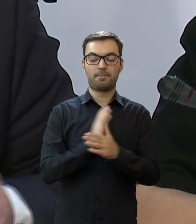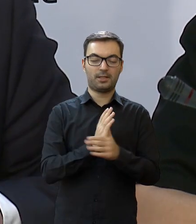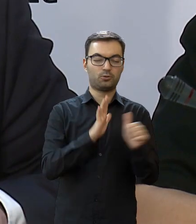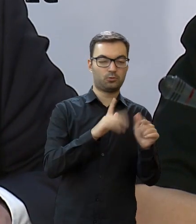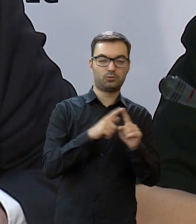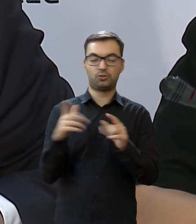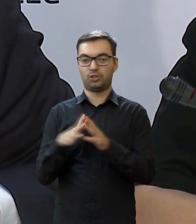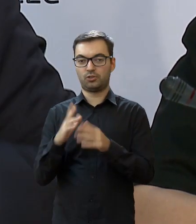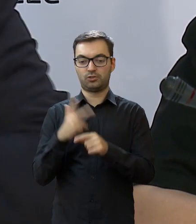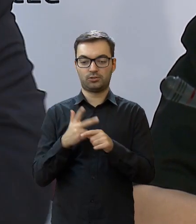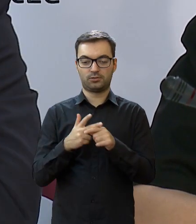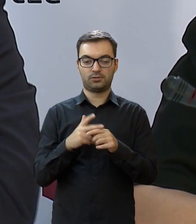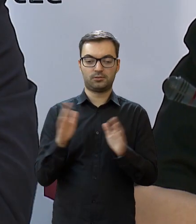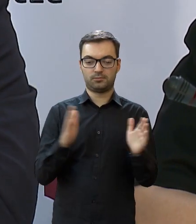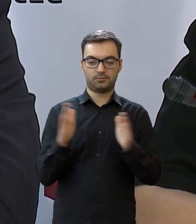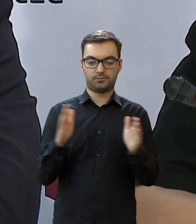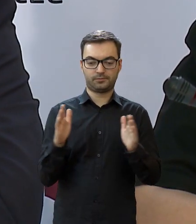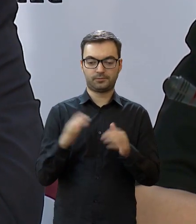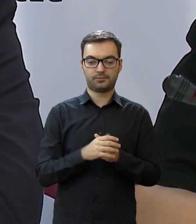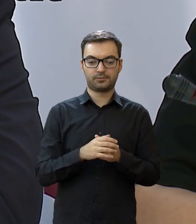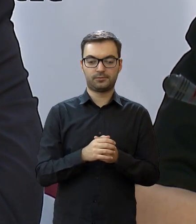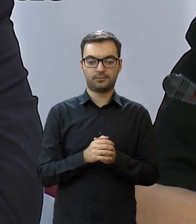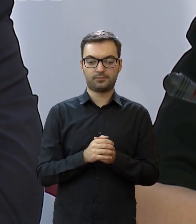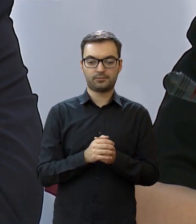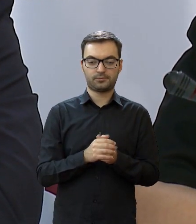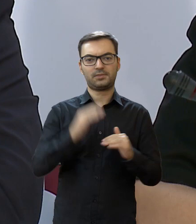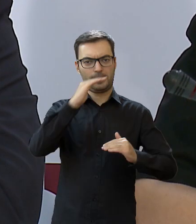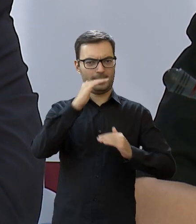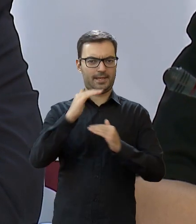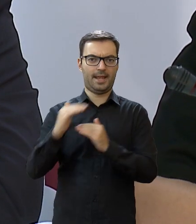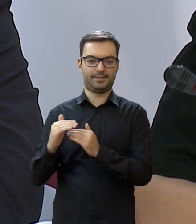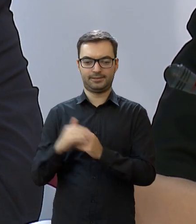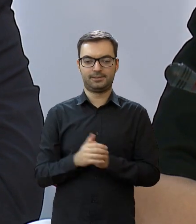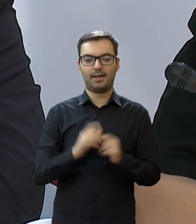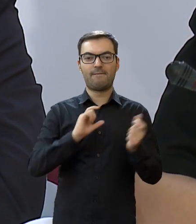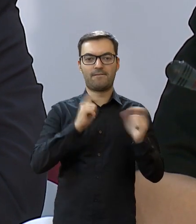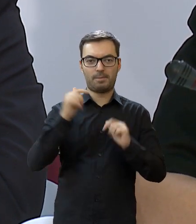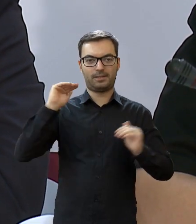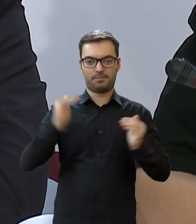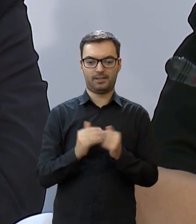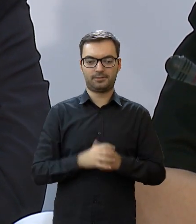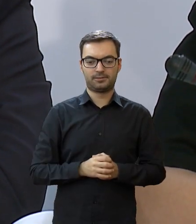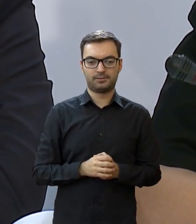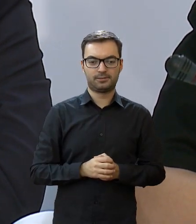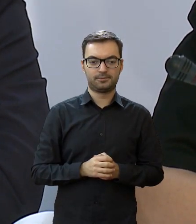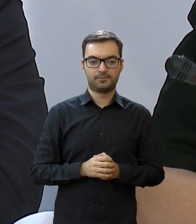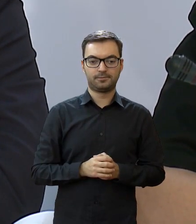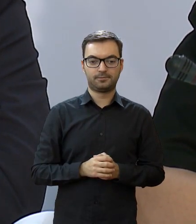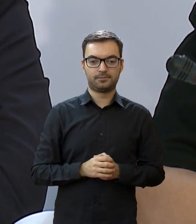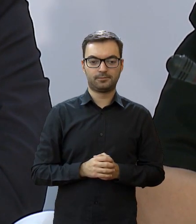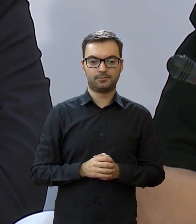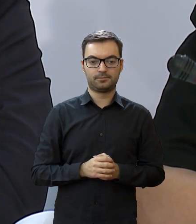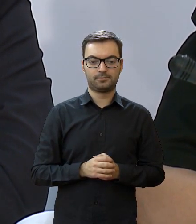incidents. We can see that there are fewer incidents than there were during the night. As for